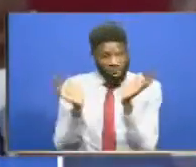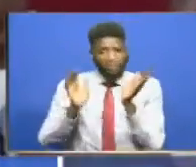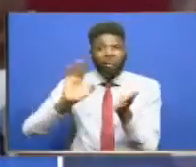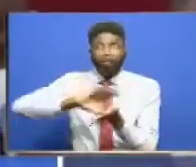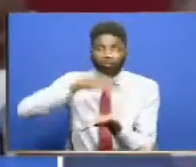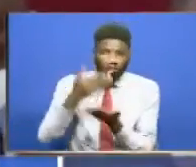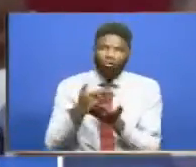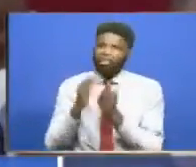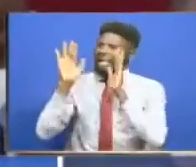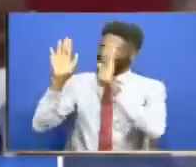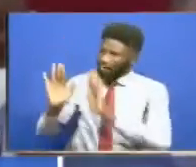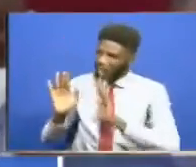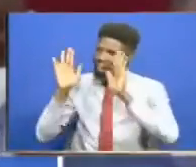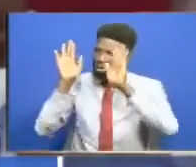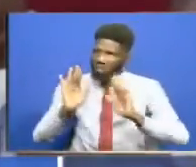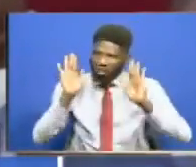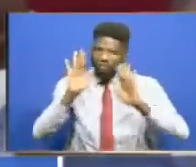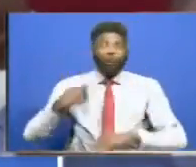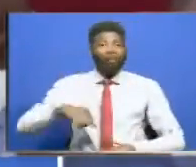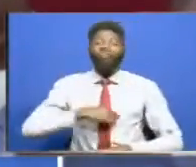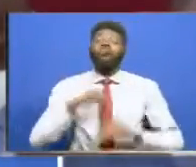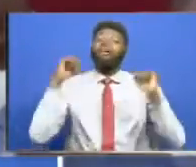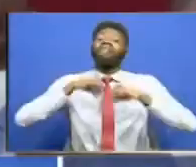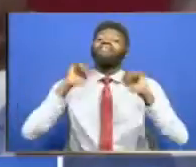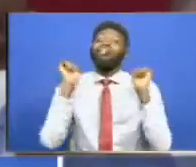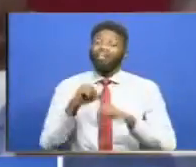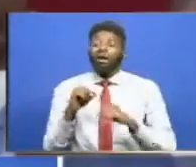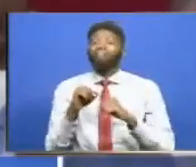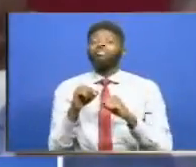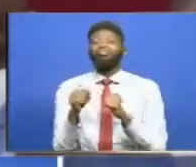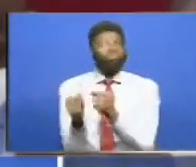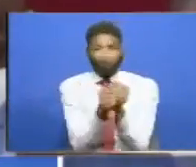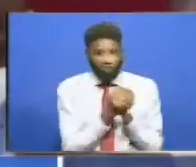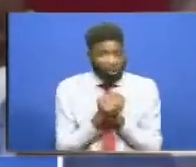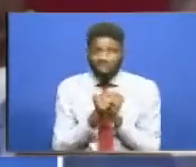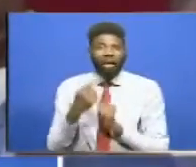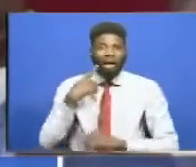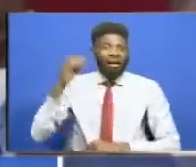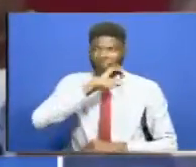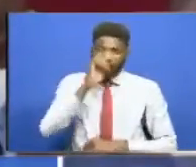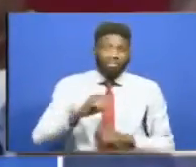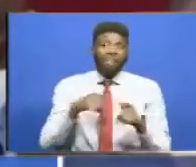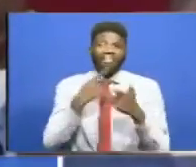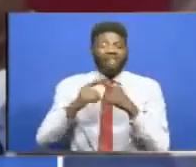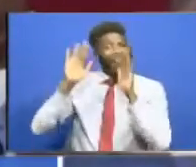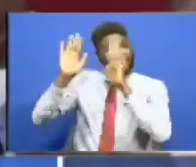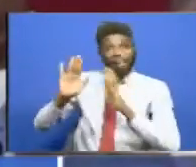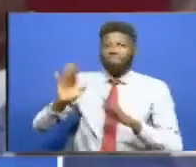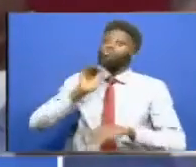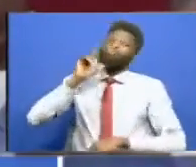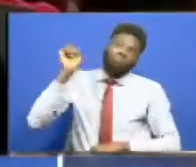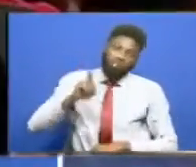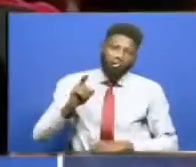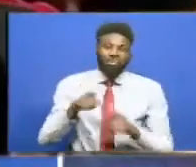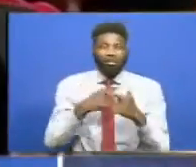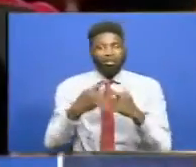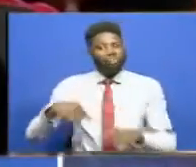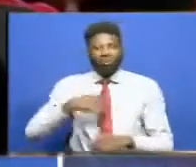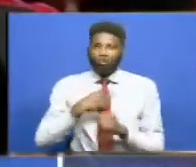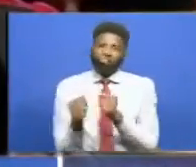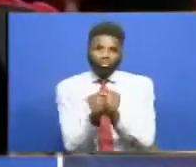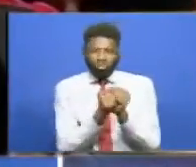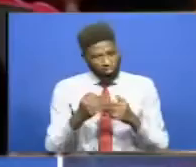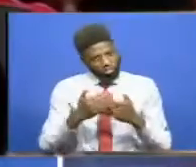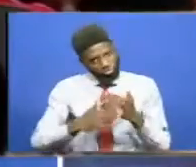can agree through consensus so that there are no campaigns, and we can go together. The